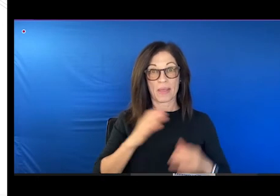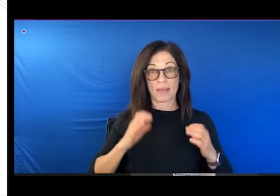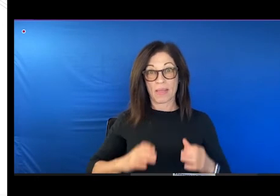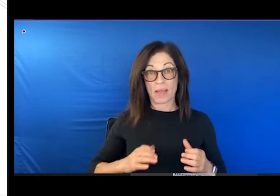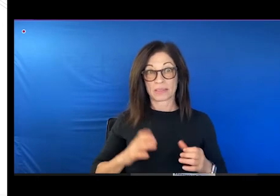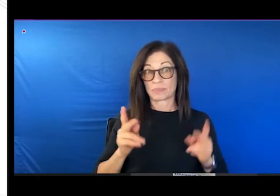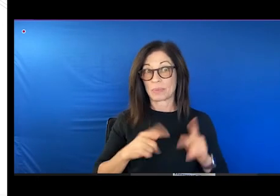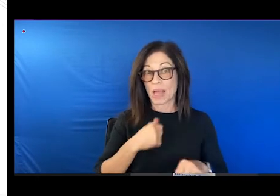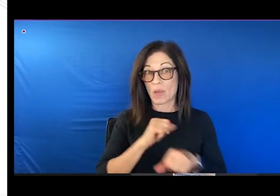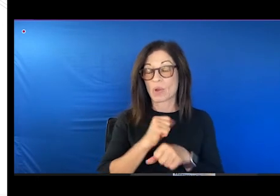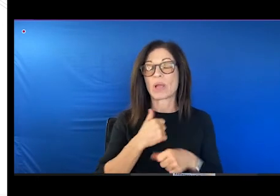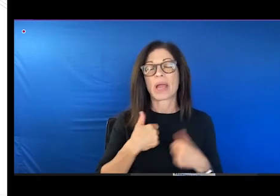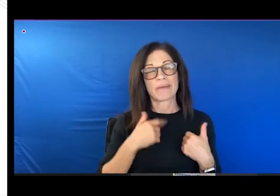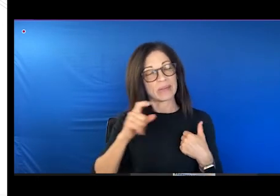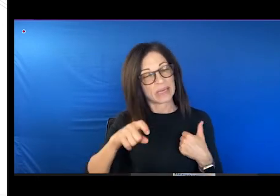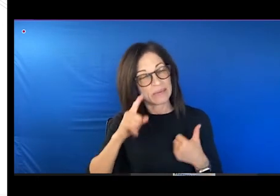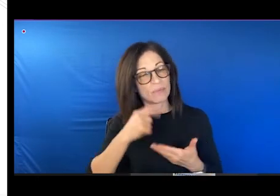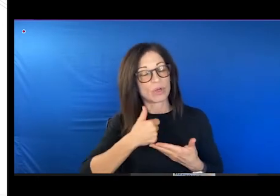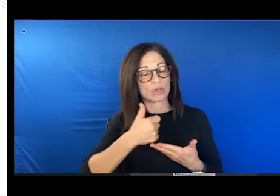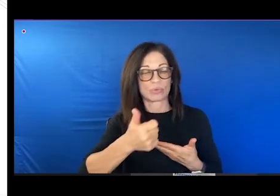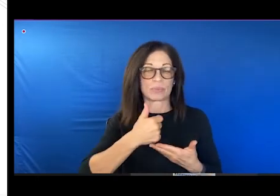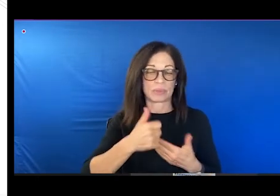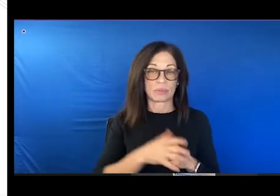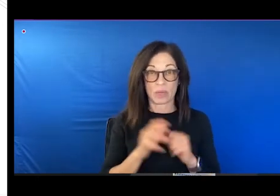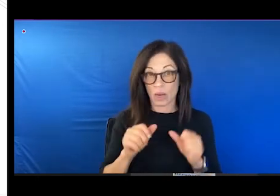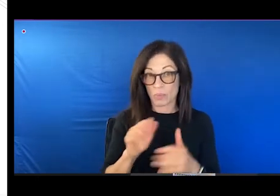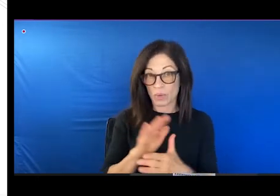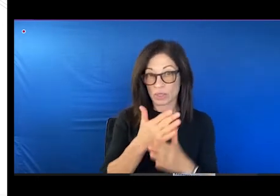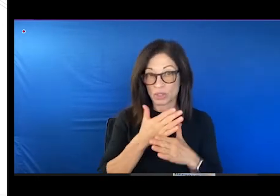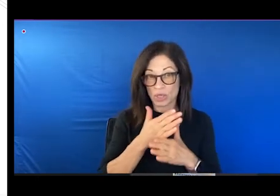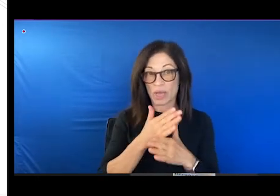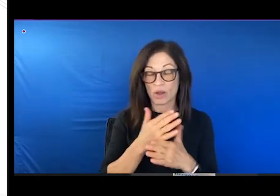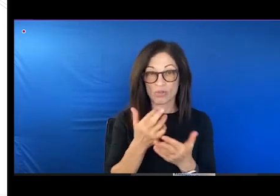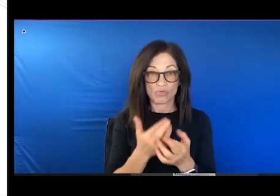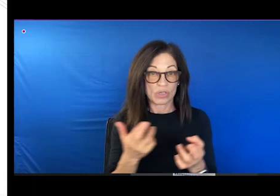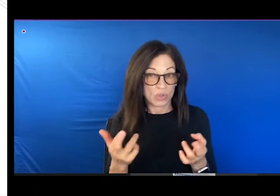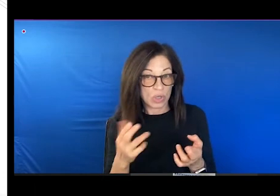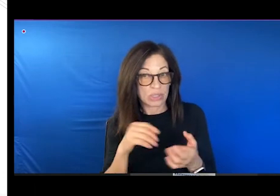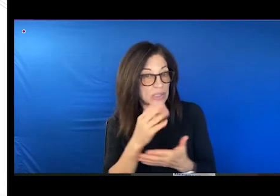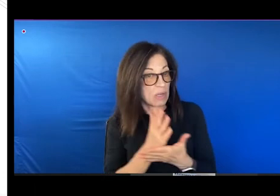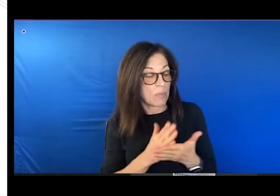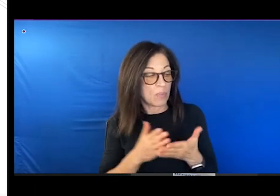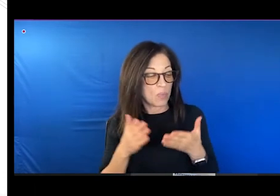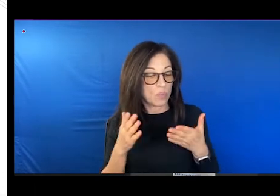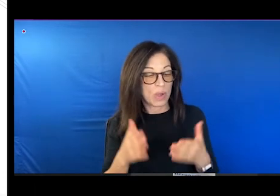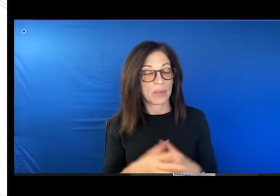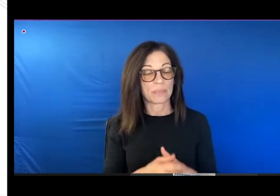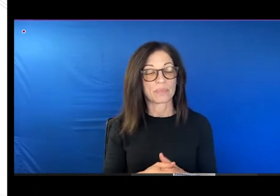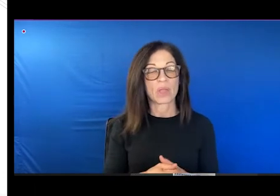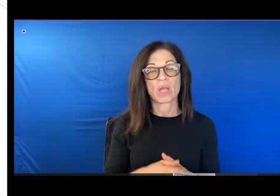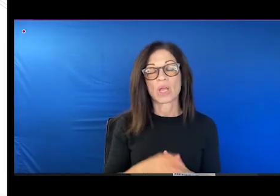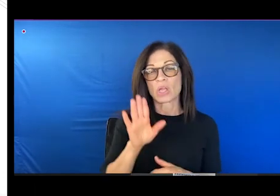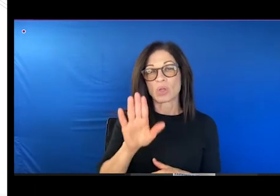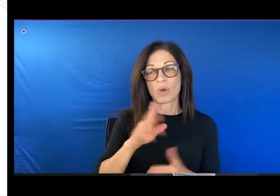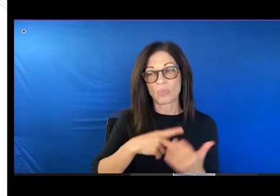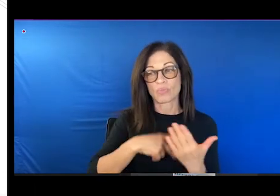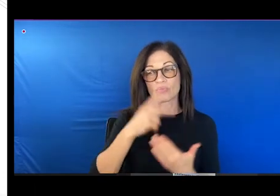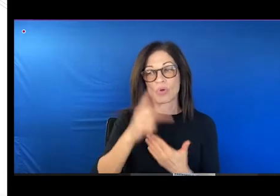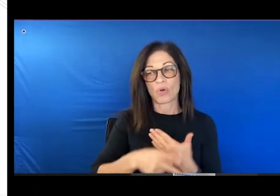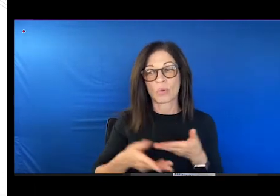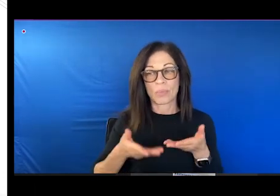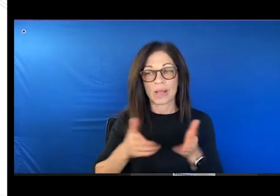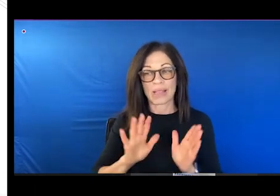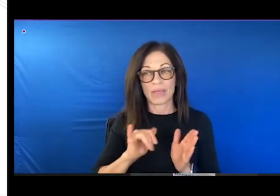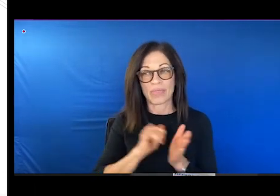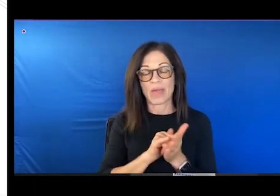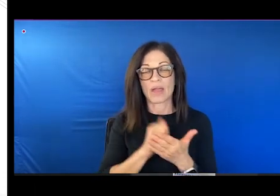coordinate. My clients, the people that I work with, have a need for transportation. Can we share resources in some way? Your